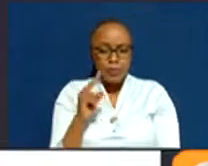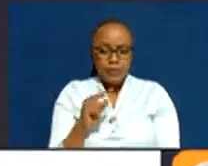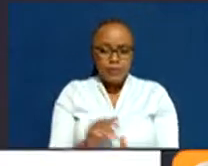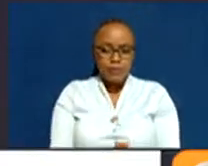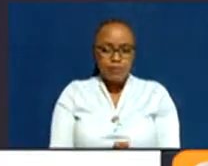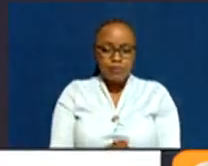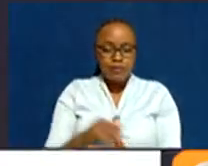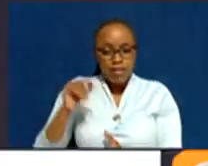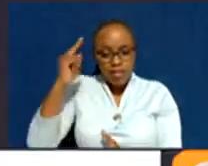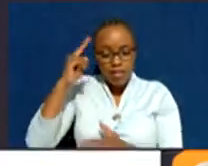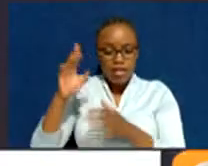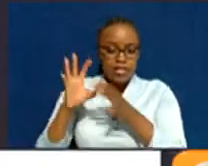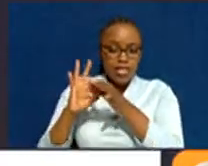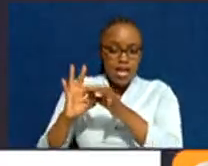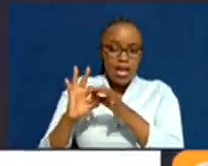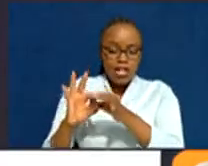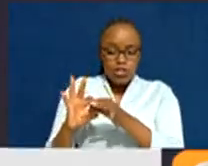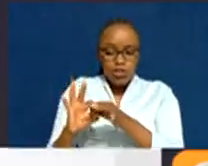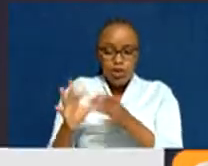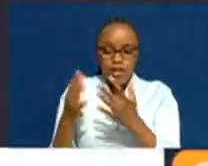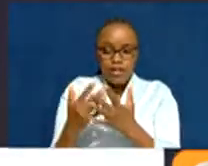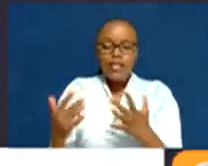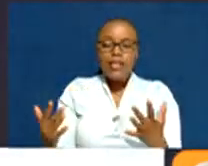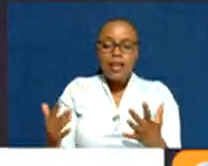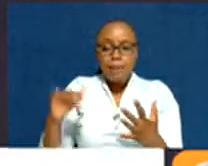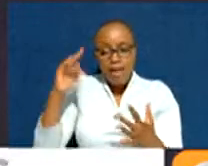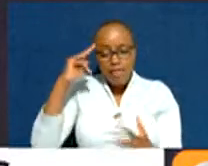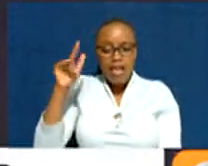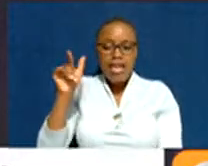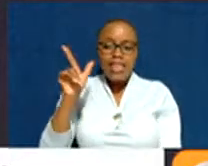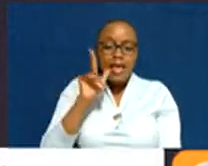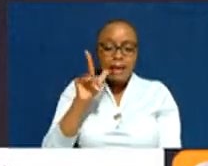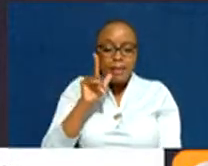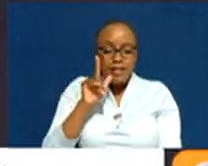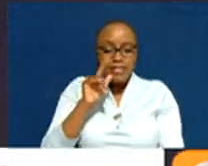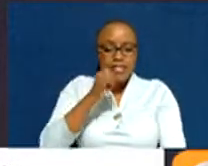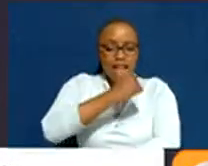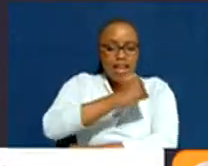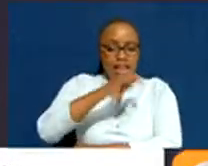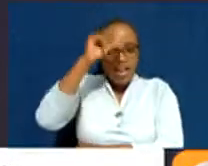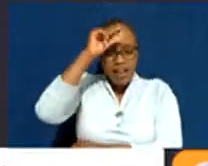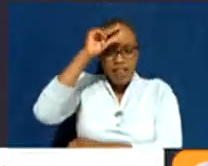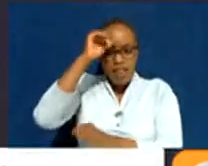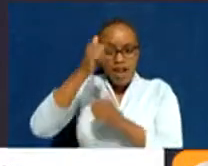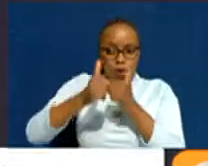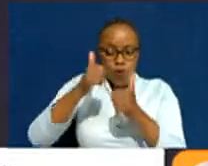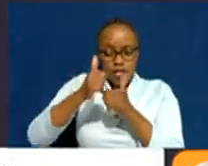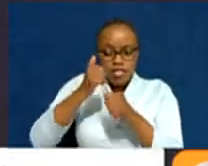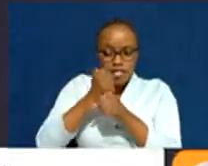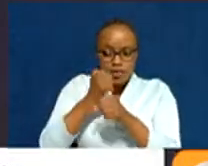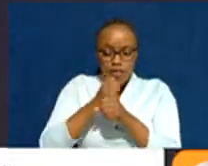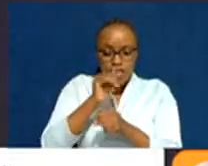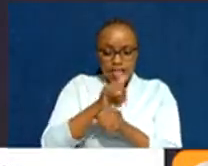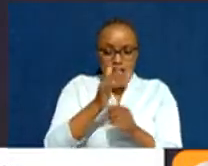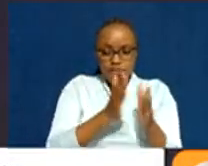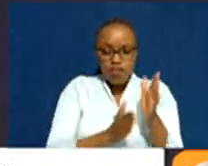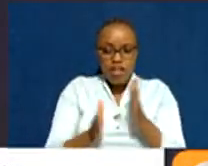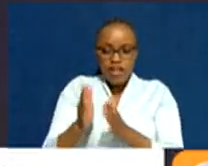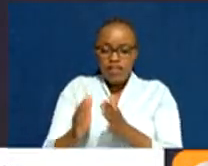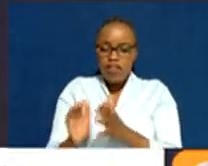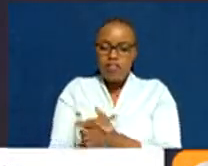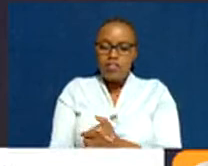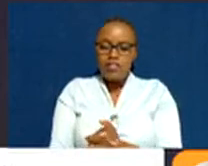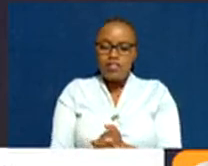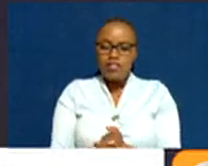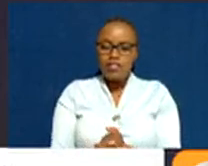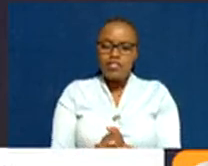catch both ways, Jeff, here. I think the British government, and indeed the entire British people, have for a